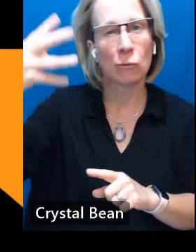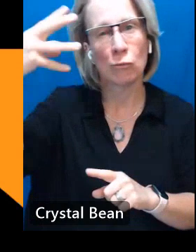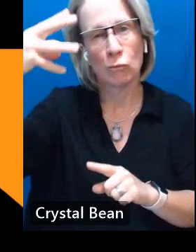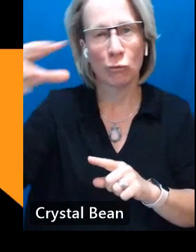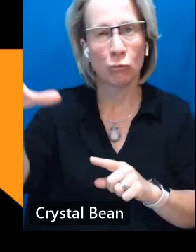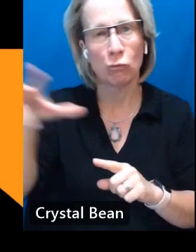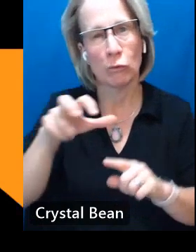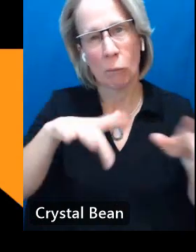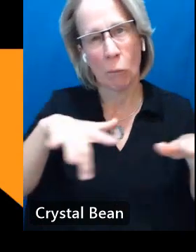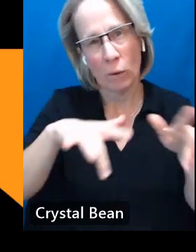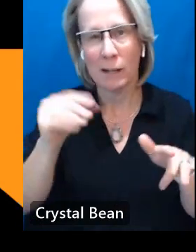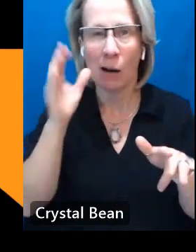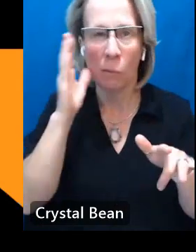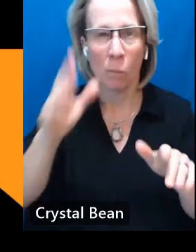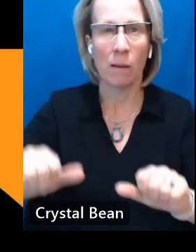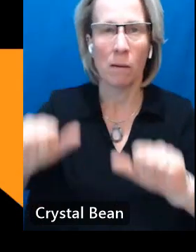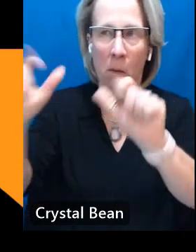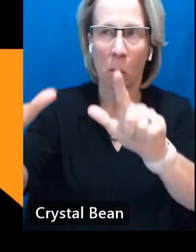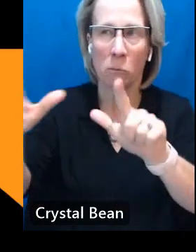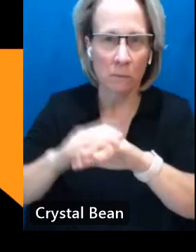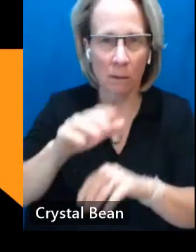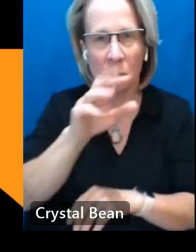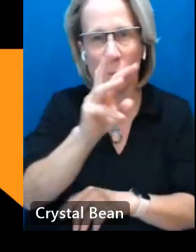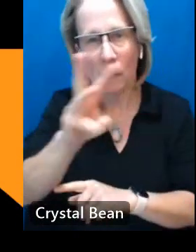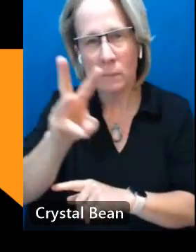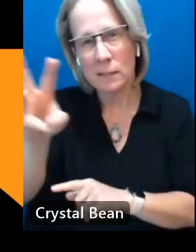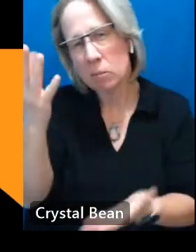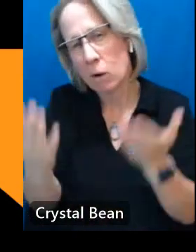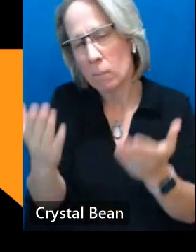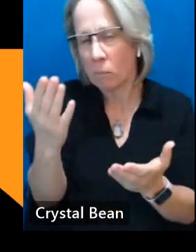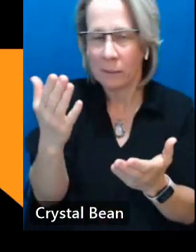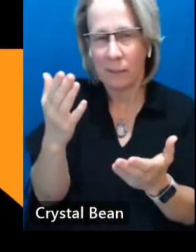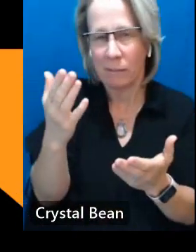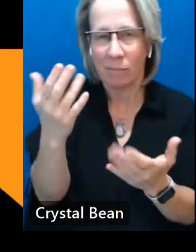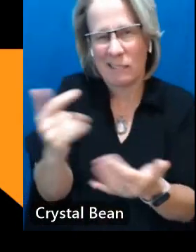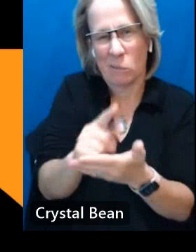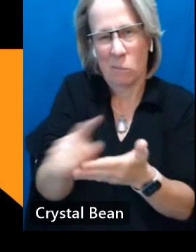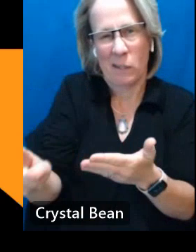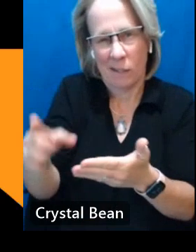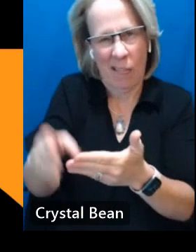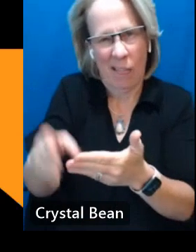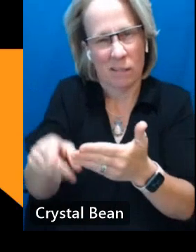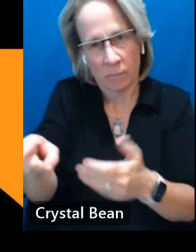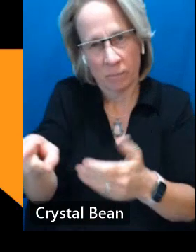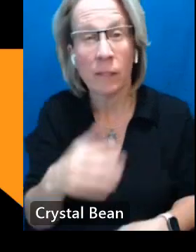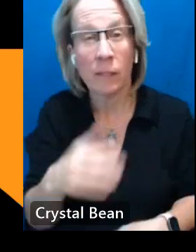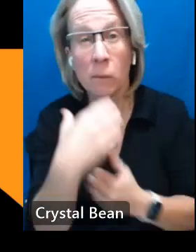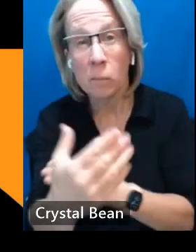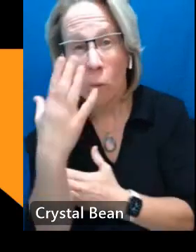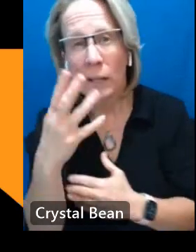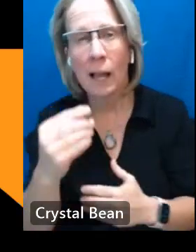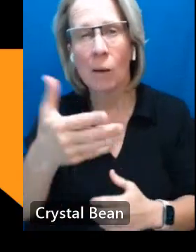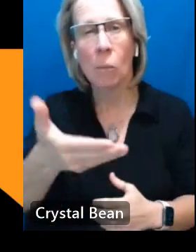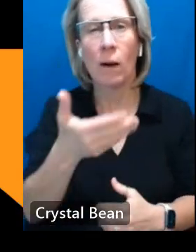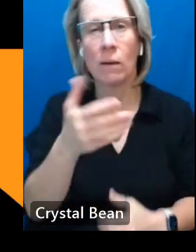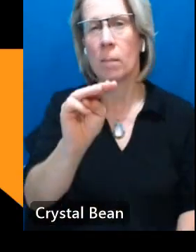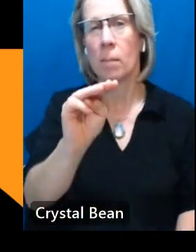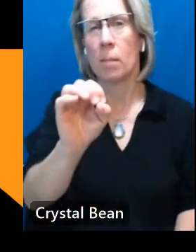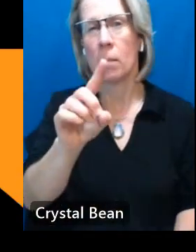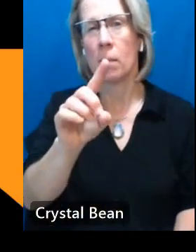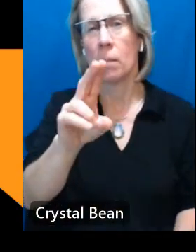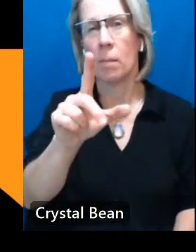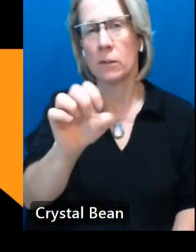website probably by the end of the week. Okay, so good morning, everyone, and welcome to Module 3 of Budget